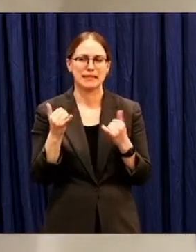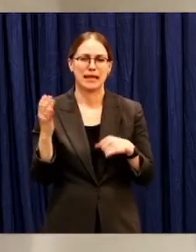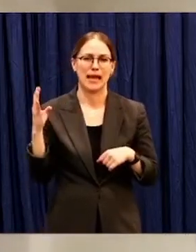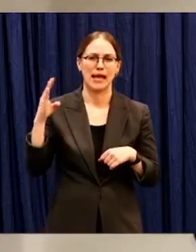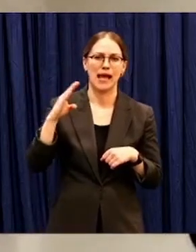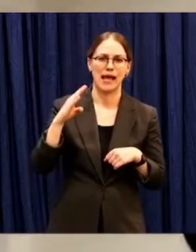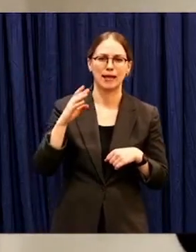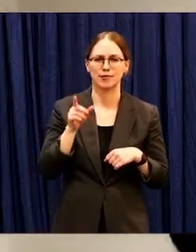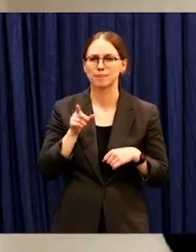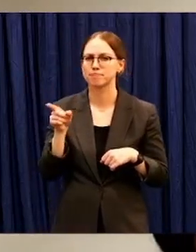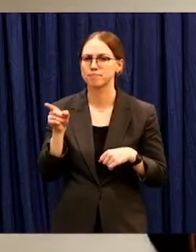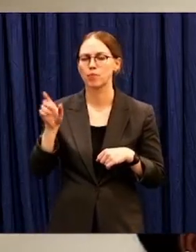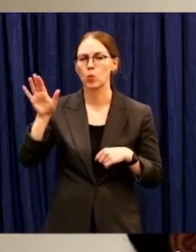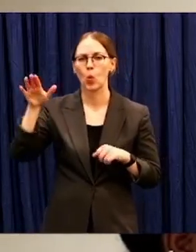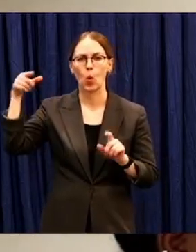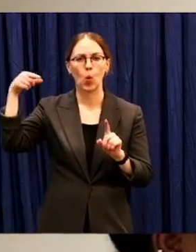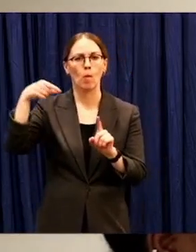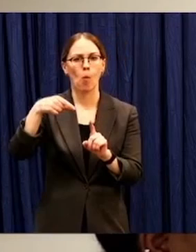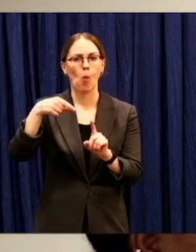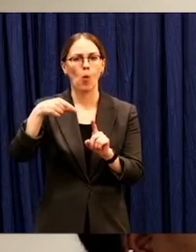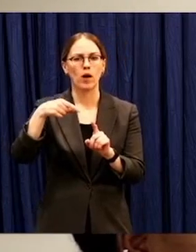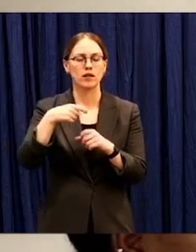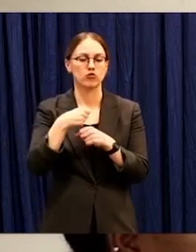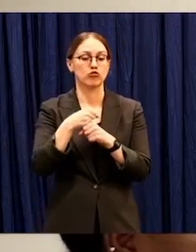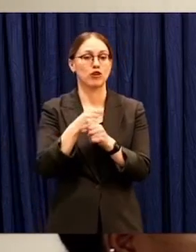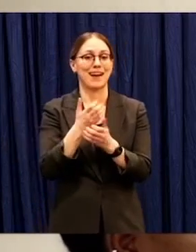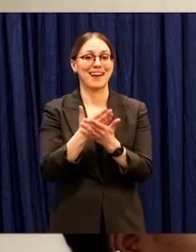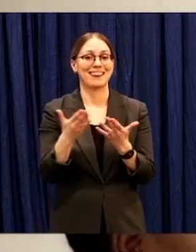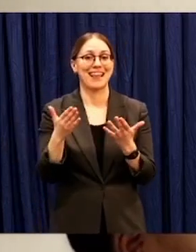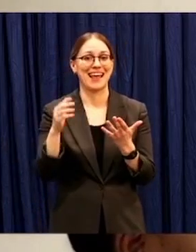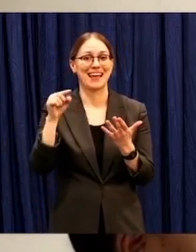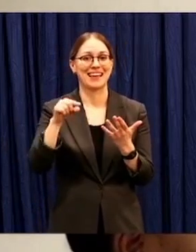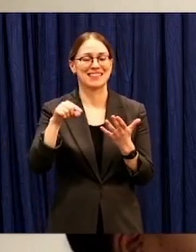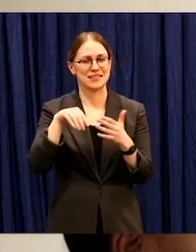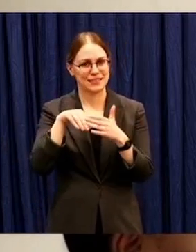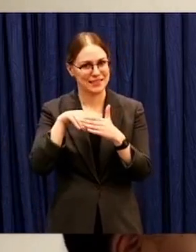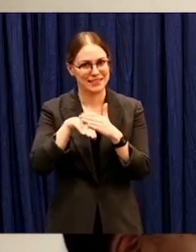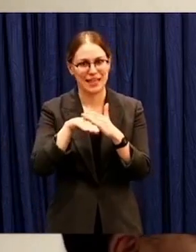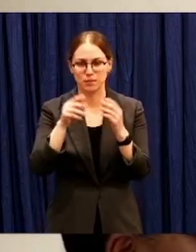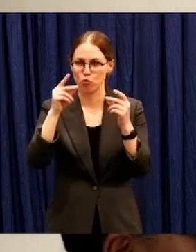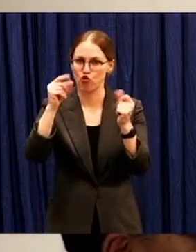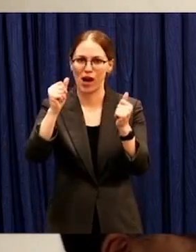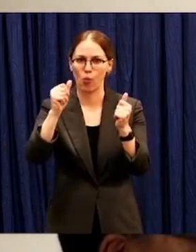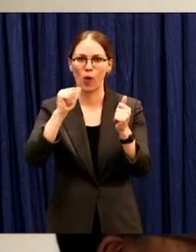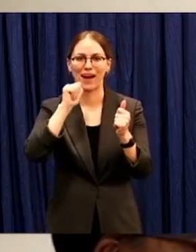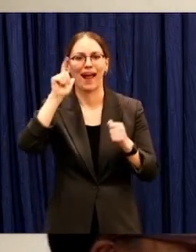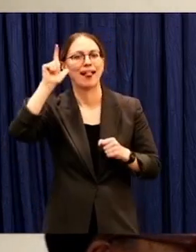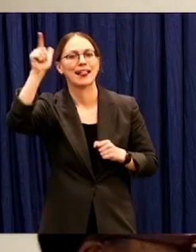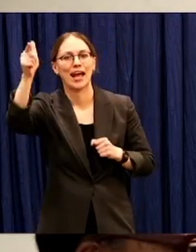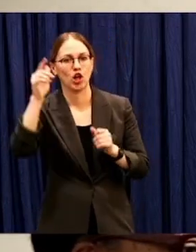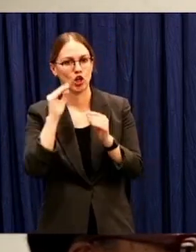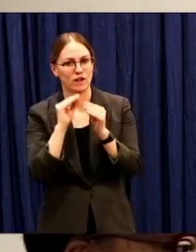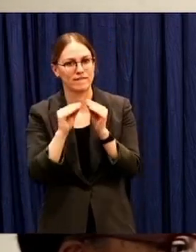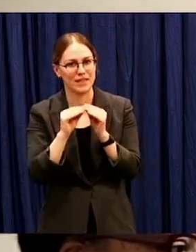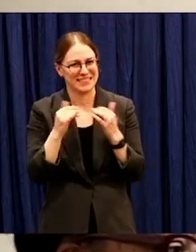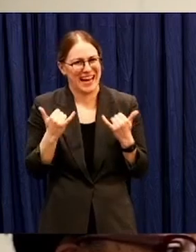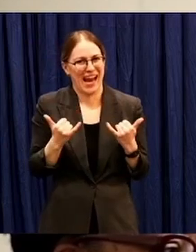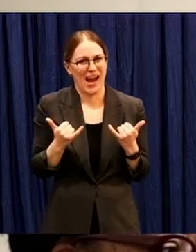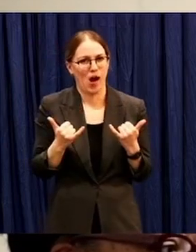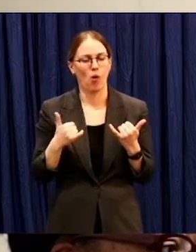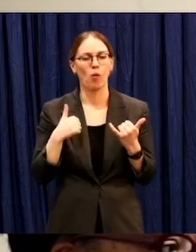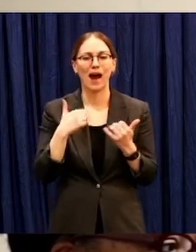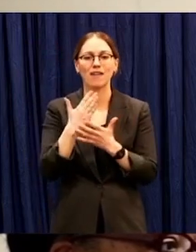to your point about creating things in an accessible fashion to begin with. We have a number of groups that are out there